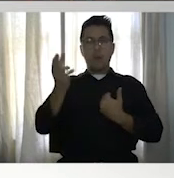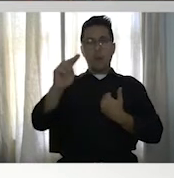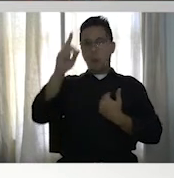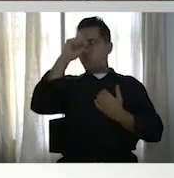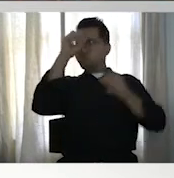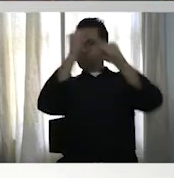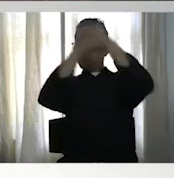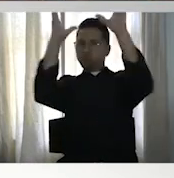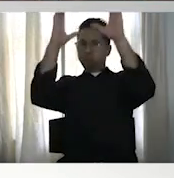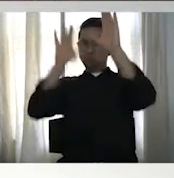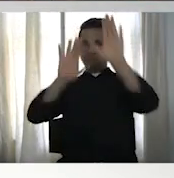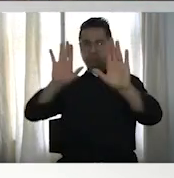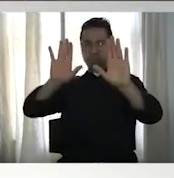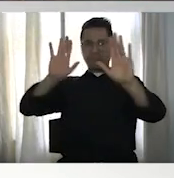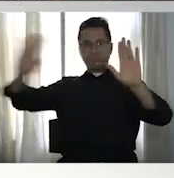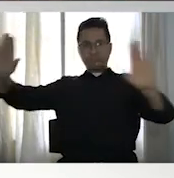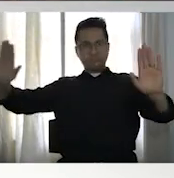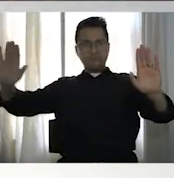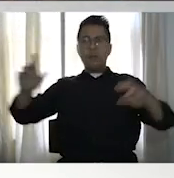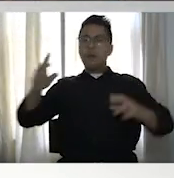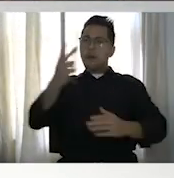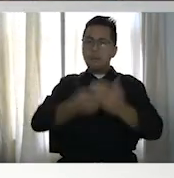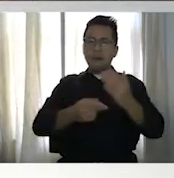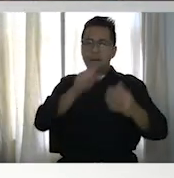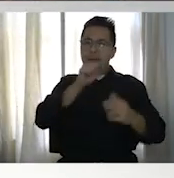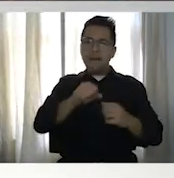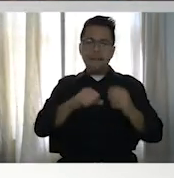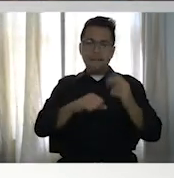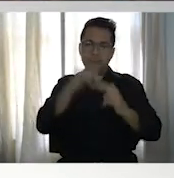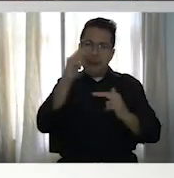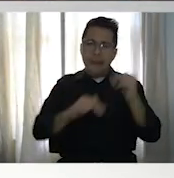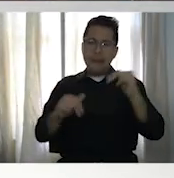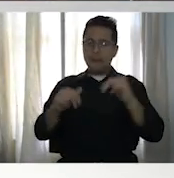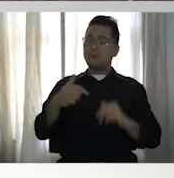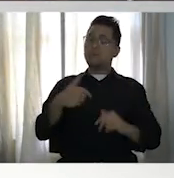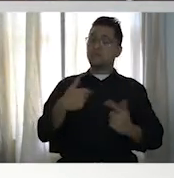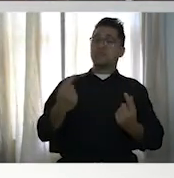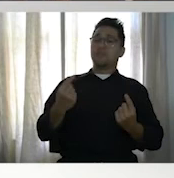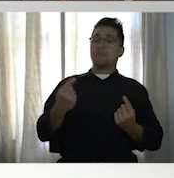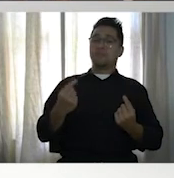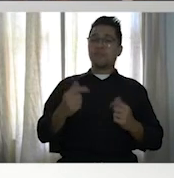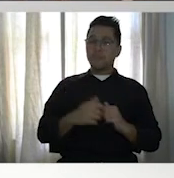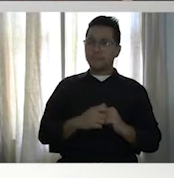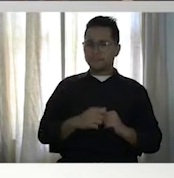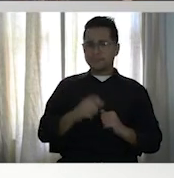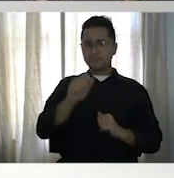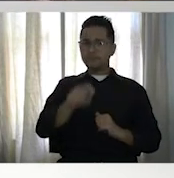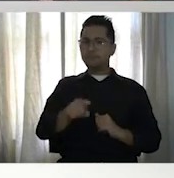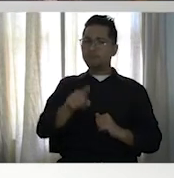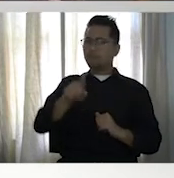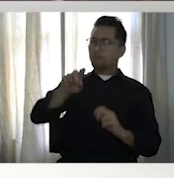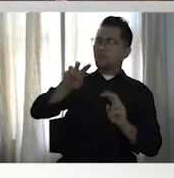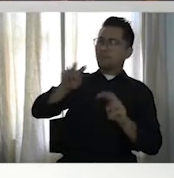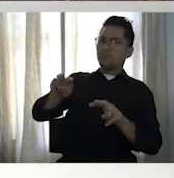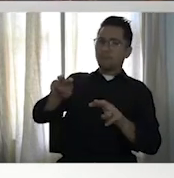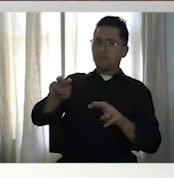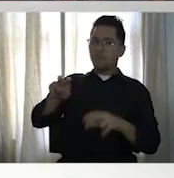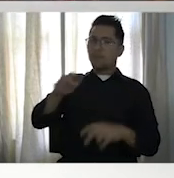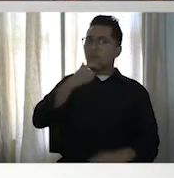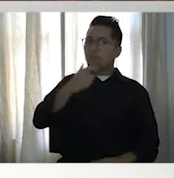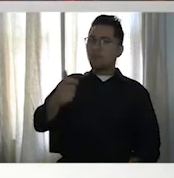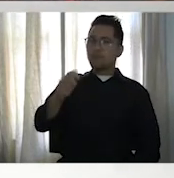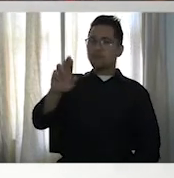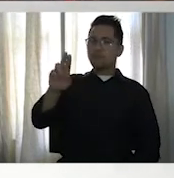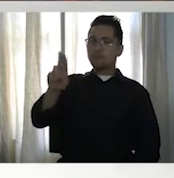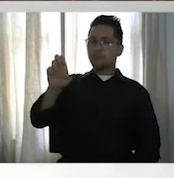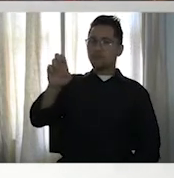I started they both love to build. So I started having them watch Rube Goldberg, which is